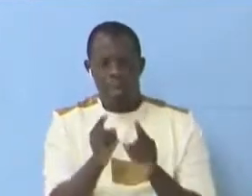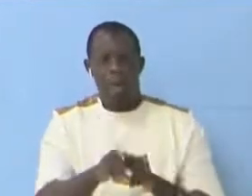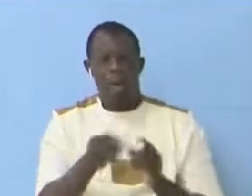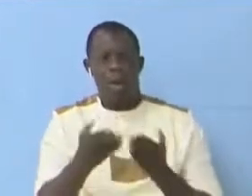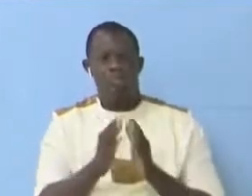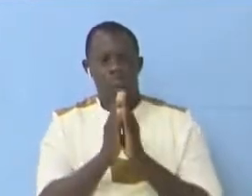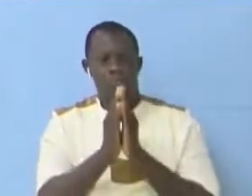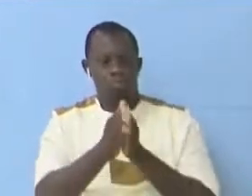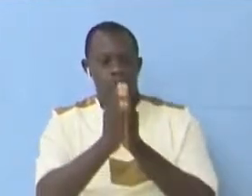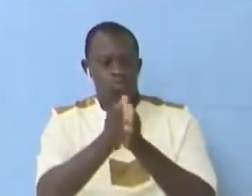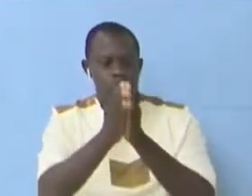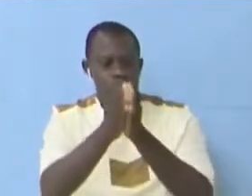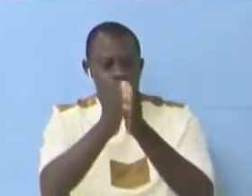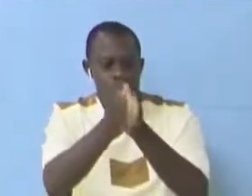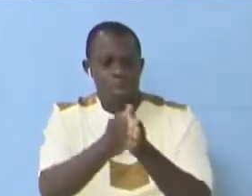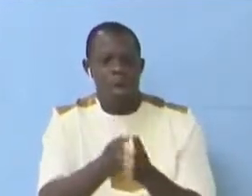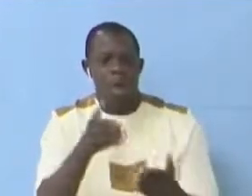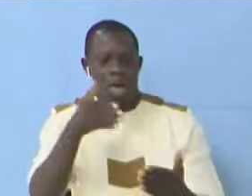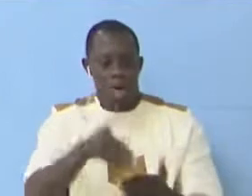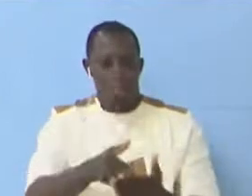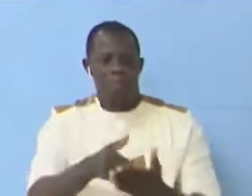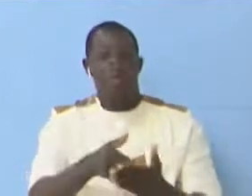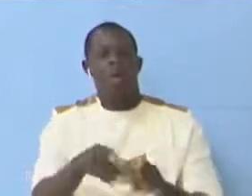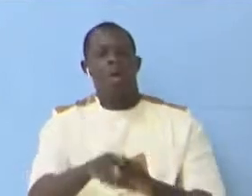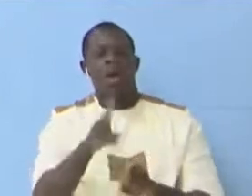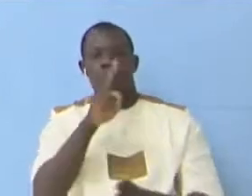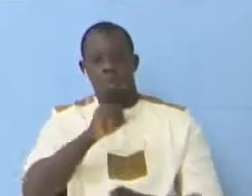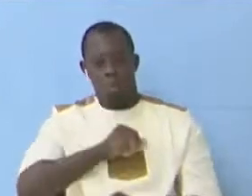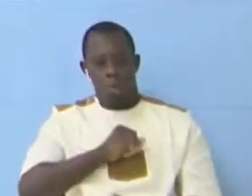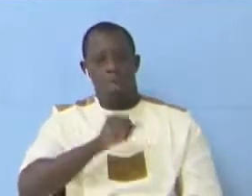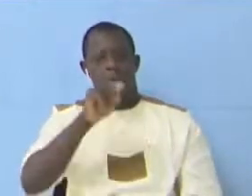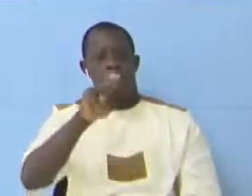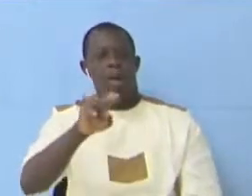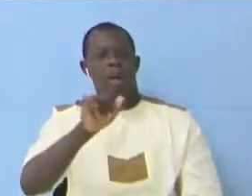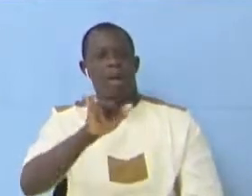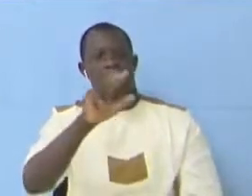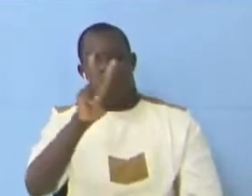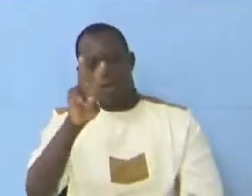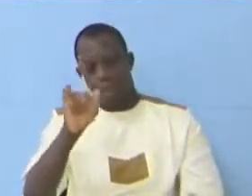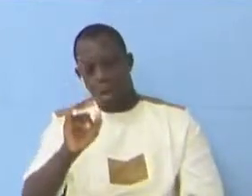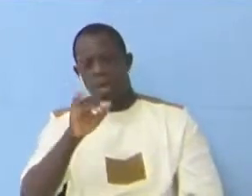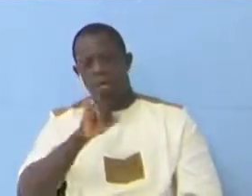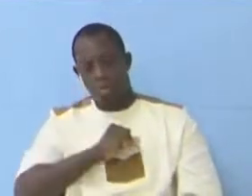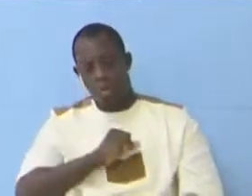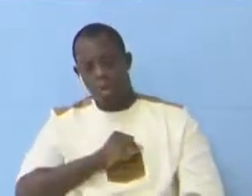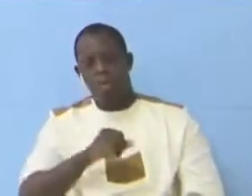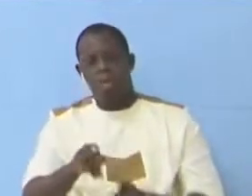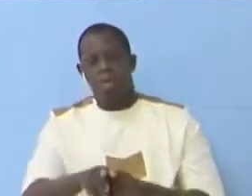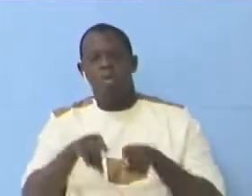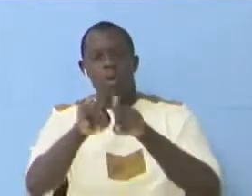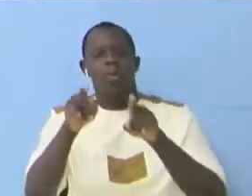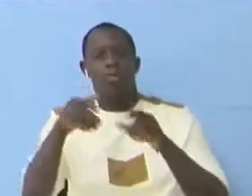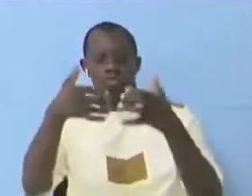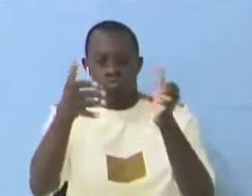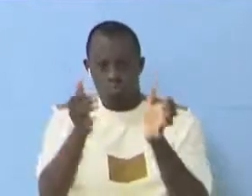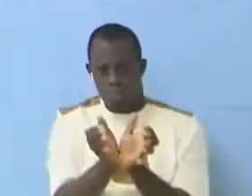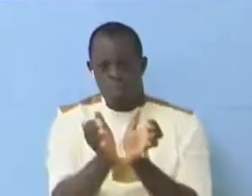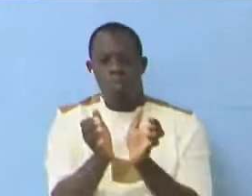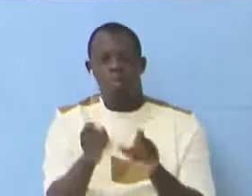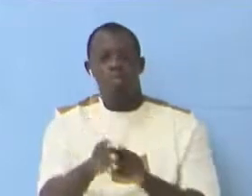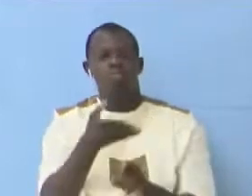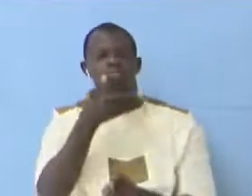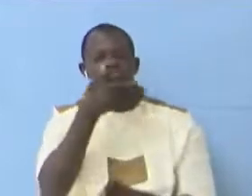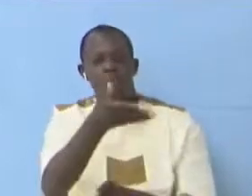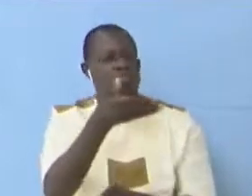docked. am gaal gu costé. belonging to the Navy. boo xam ne nag Navy gi ñoo ko moom. with a group of